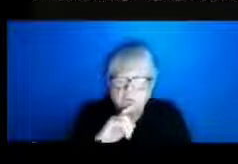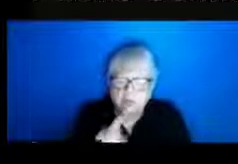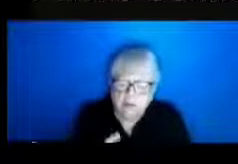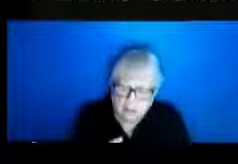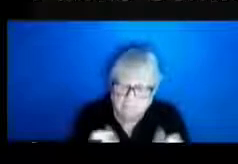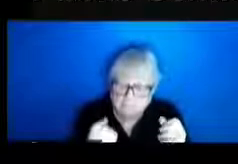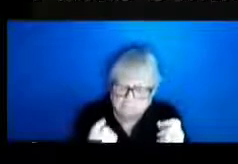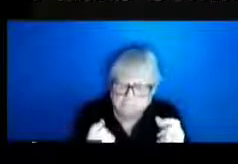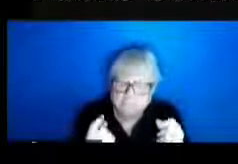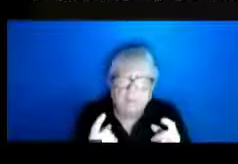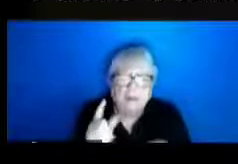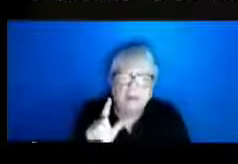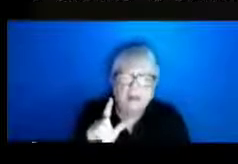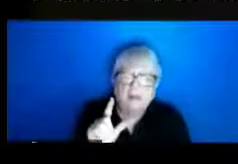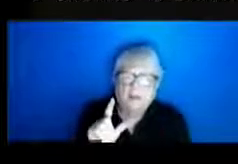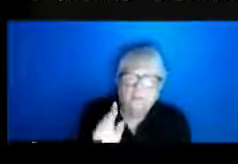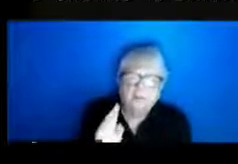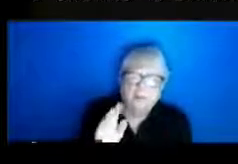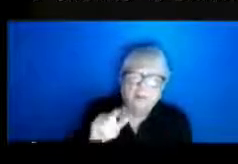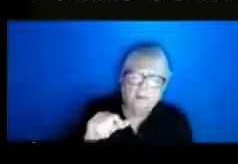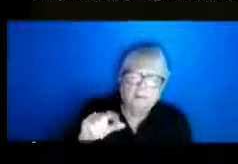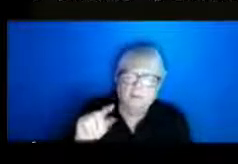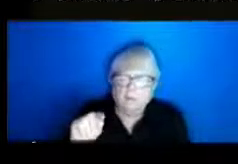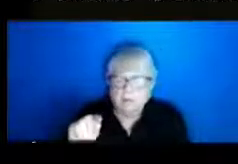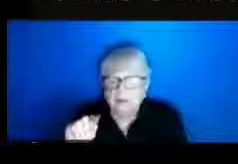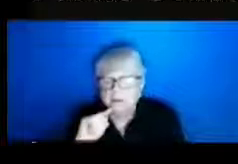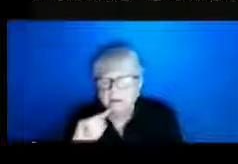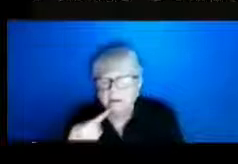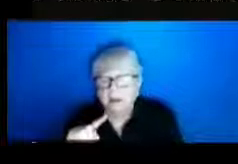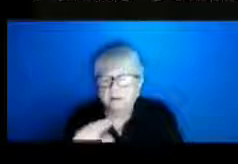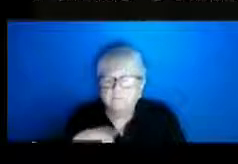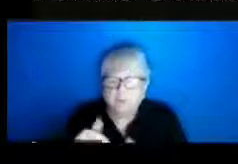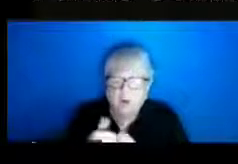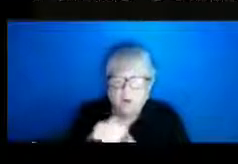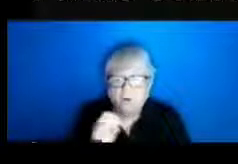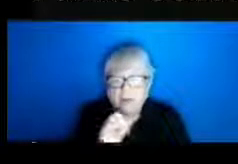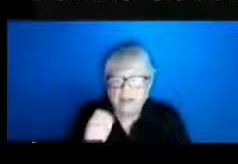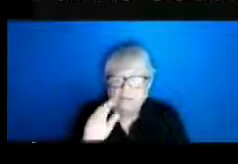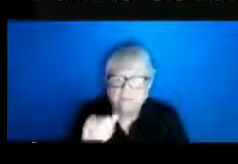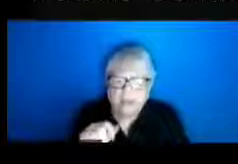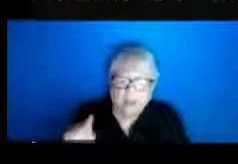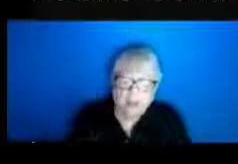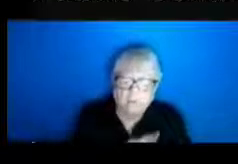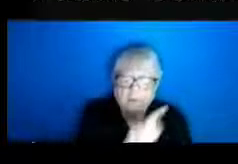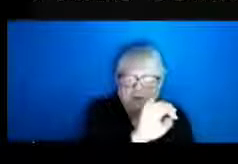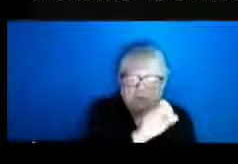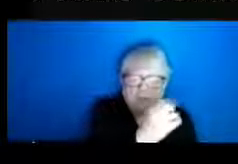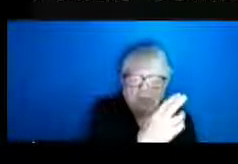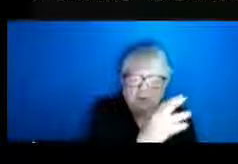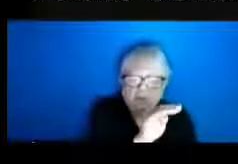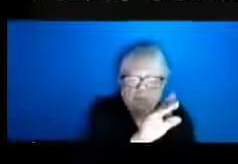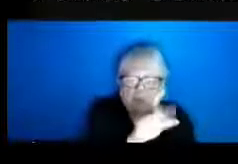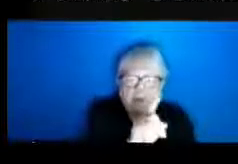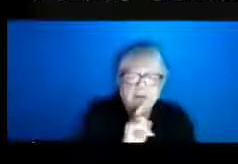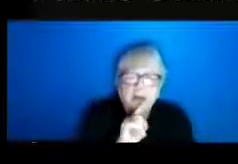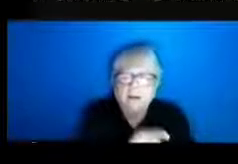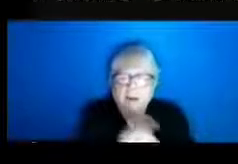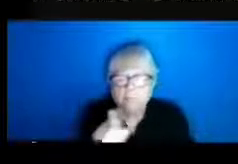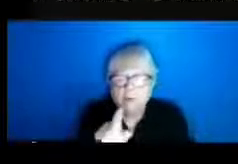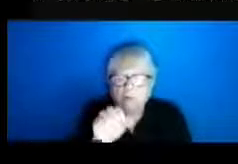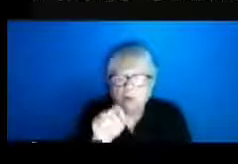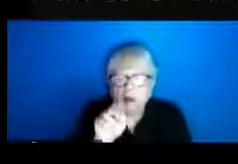community of the East Bay with Alameda County, the Berkeley, Oakland, Piedmont, up into Richmond, and then the surrounding Contra Costa County